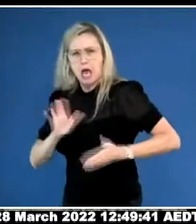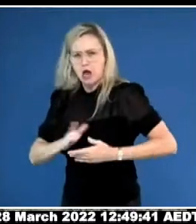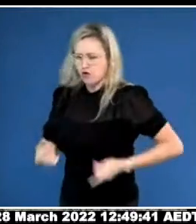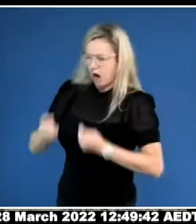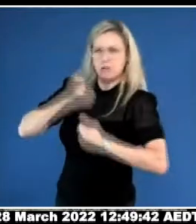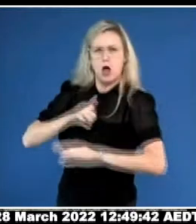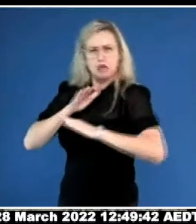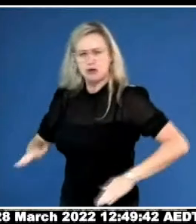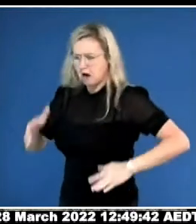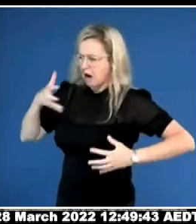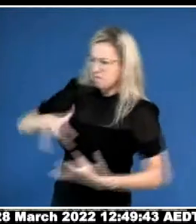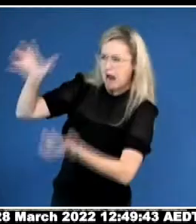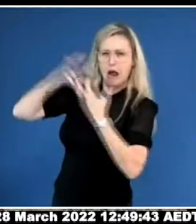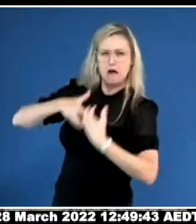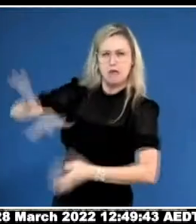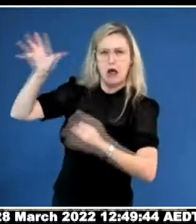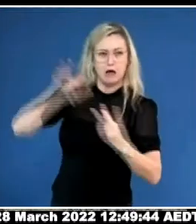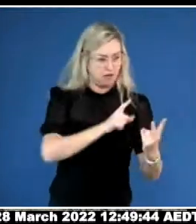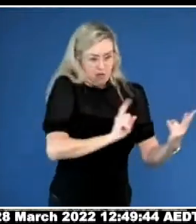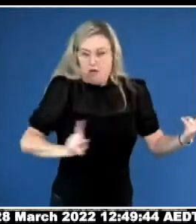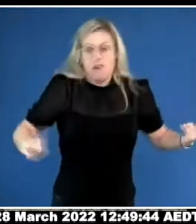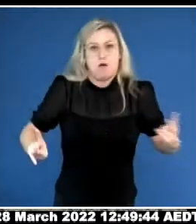you know, tires screeching out the end of the court.